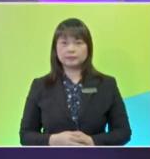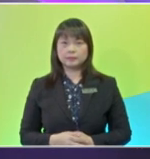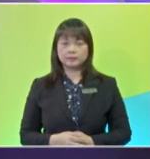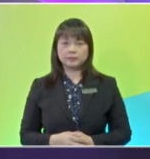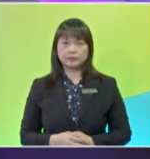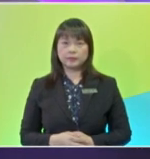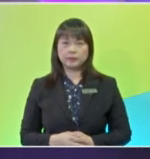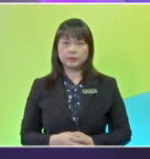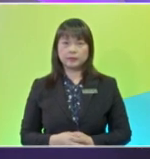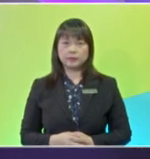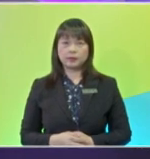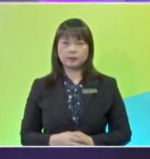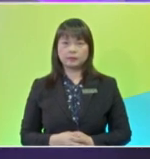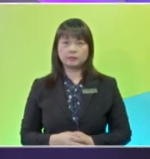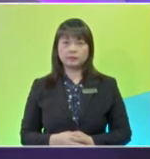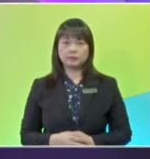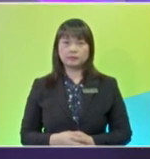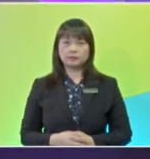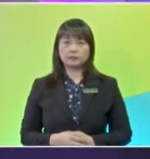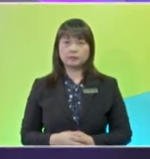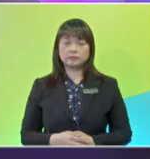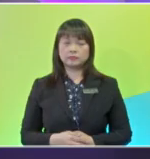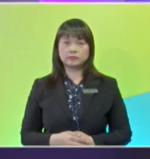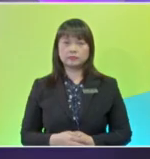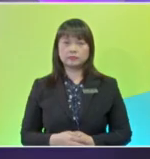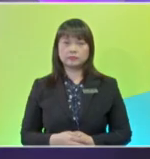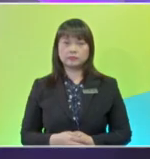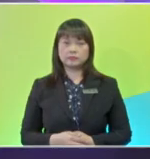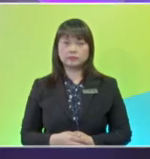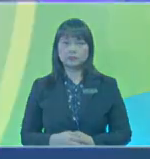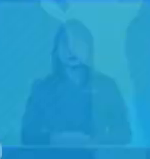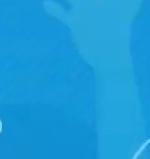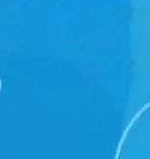we look up in the sky, right? We'll be back, people at home. Okay.